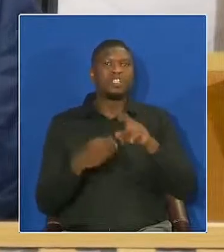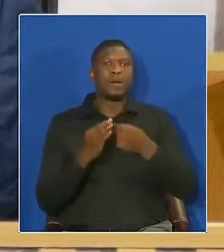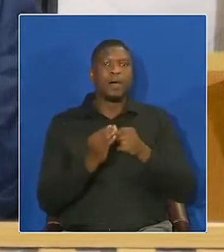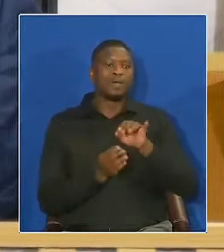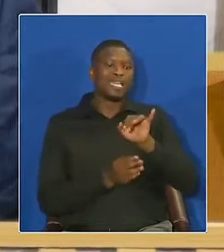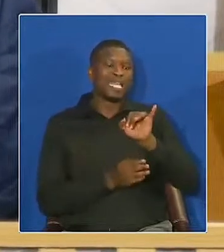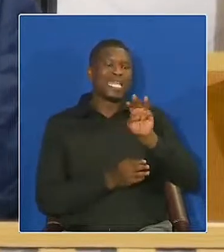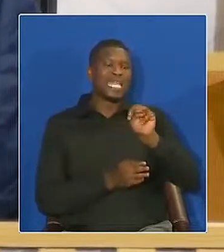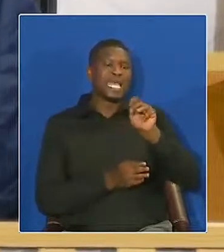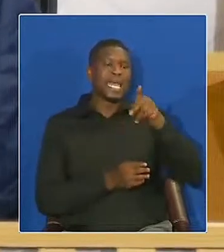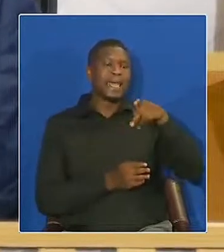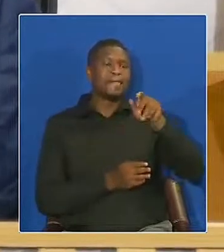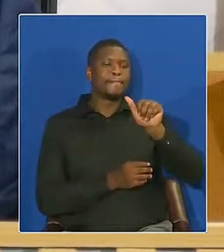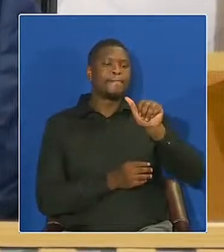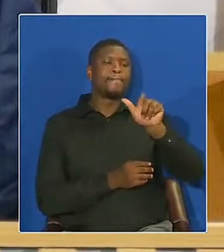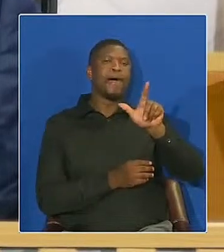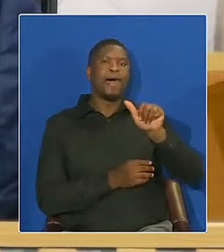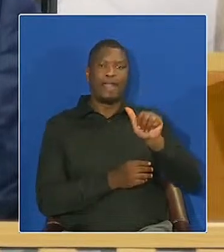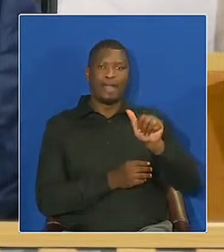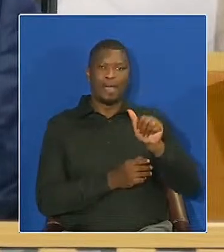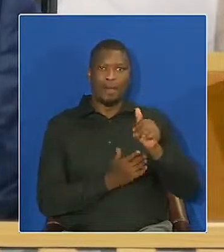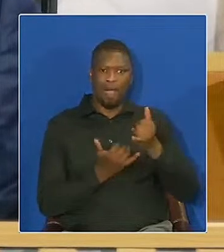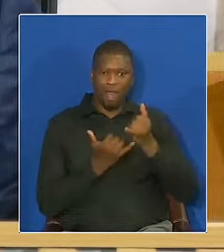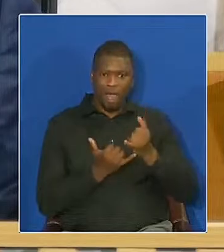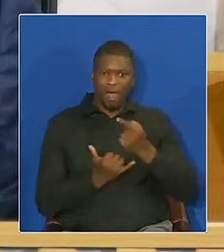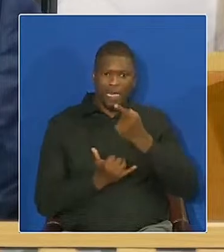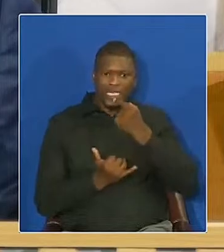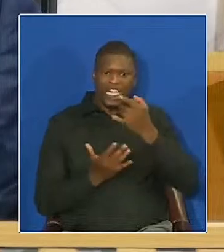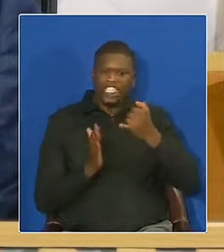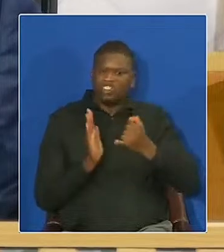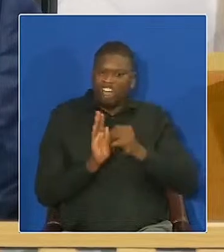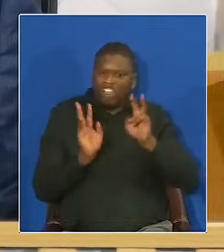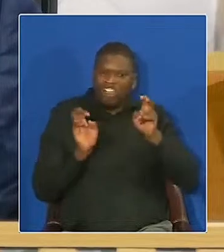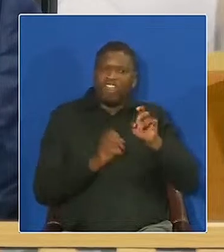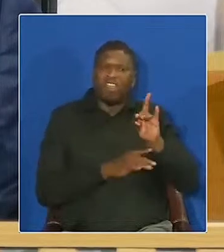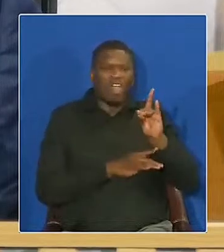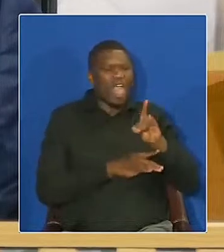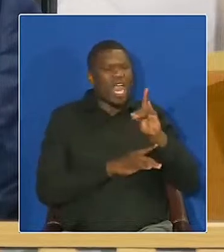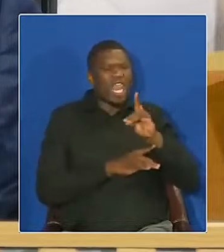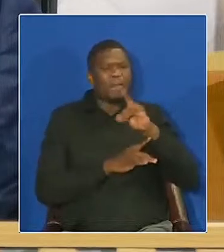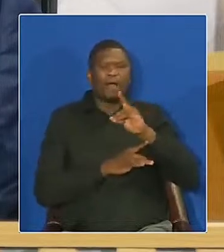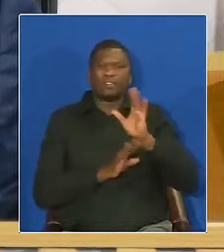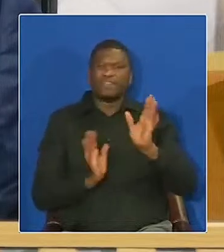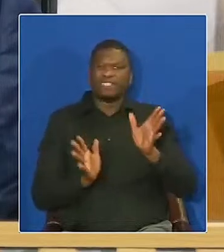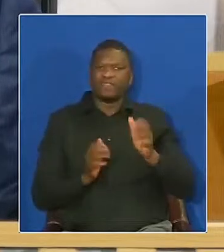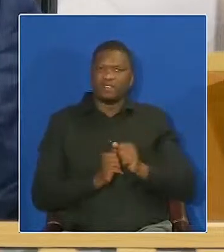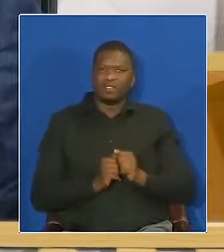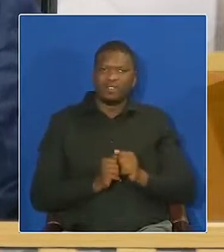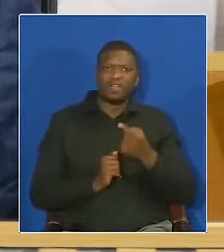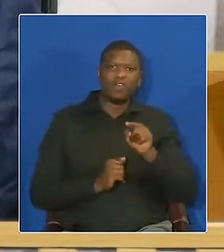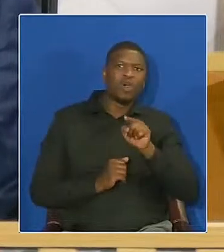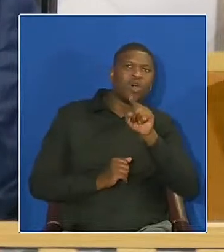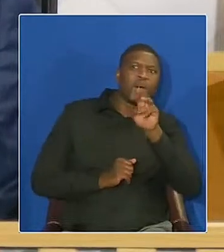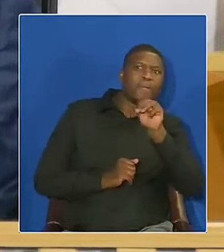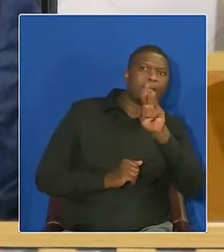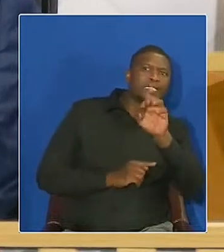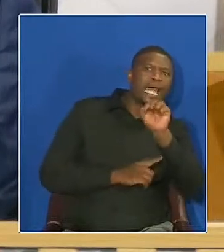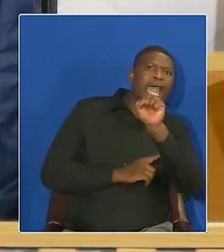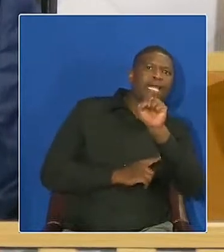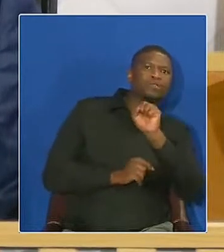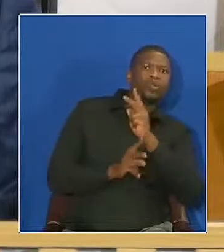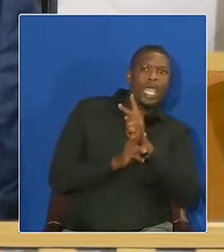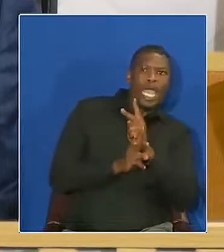impala. Yes. But here there's just reference to animals for Mr. S to keep on his